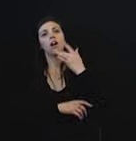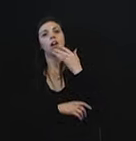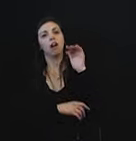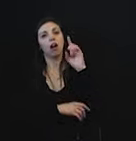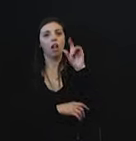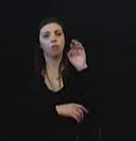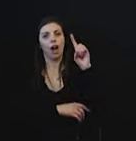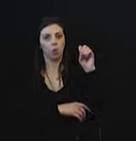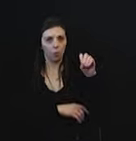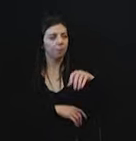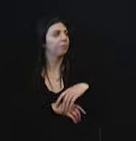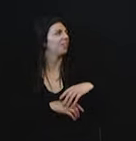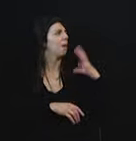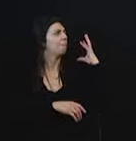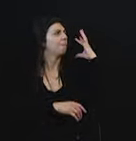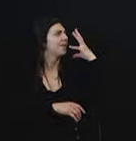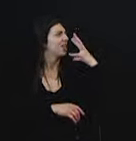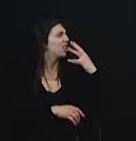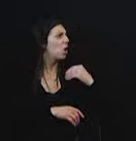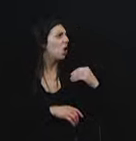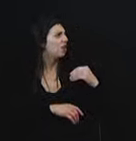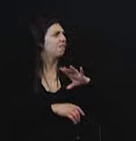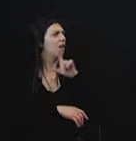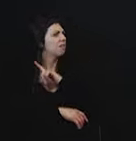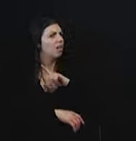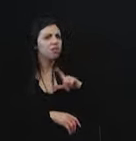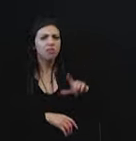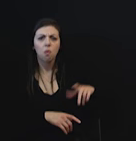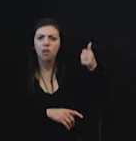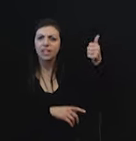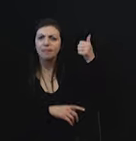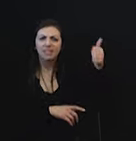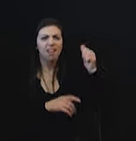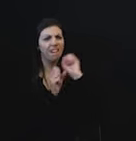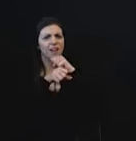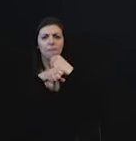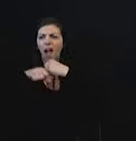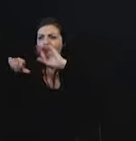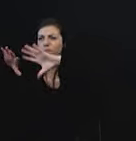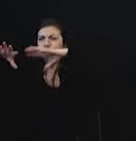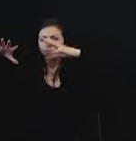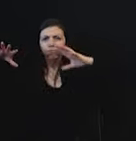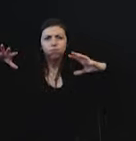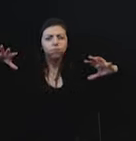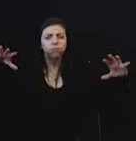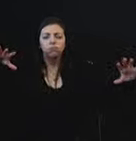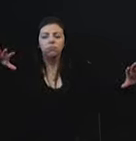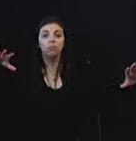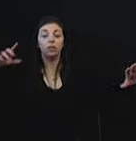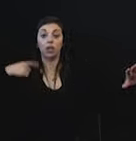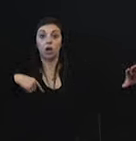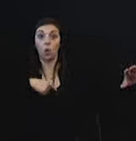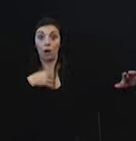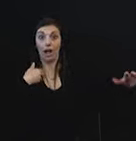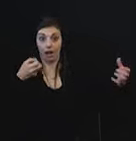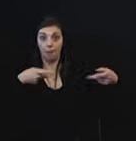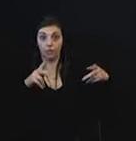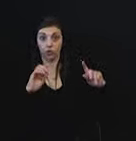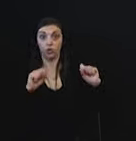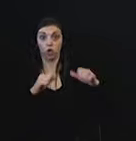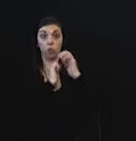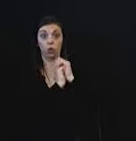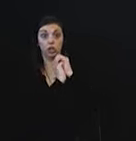gorgeous, beautiful creation of the Lord himself. We got the opportunity to worship the Lord in this